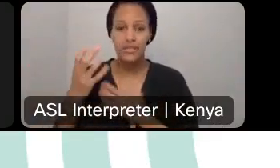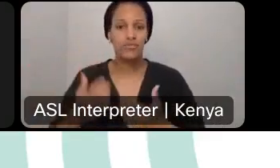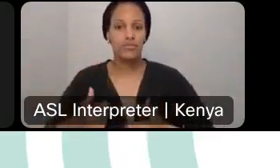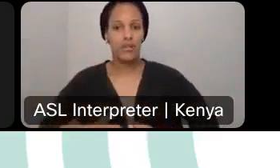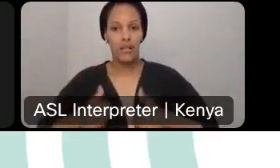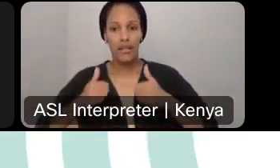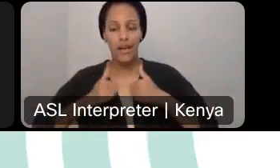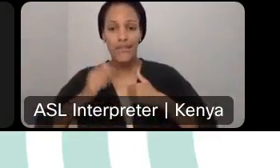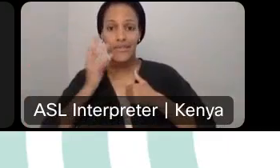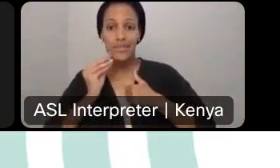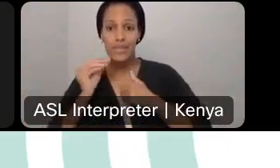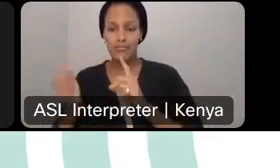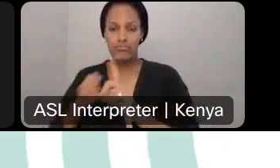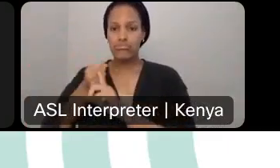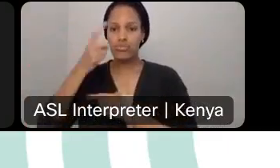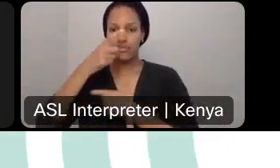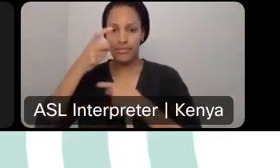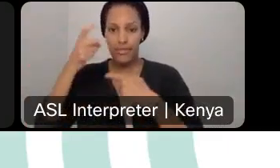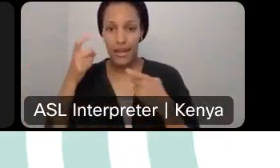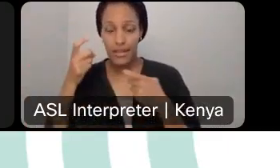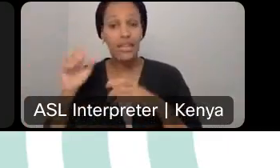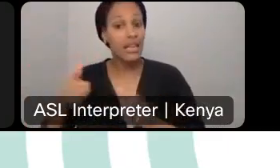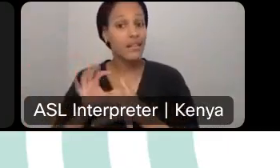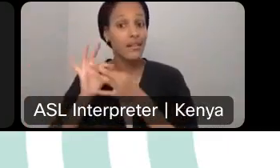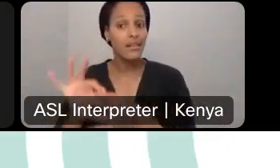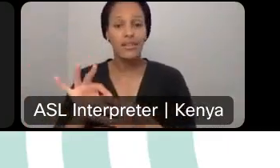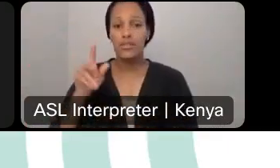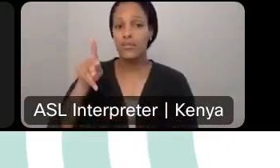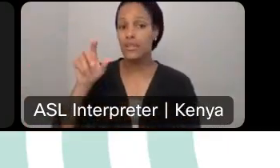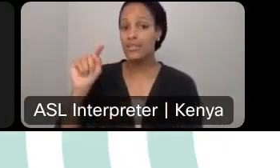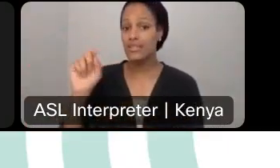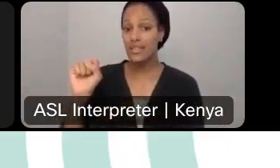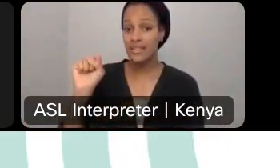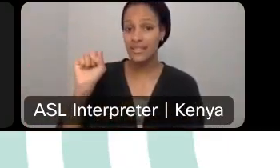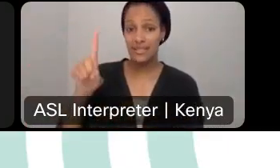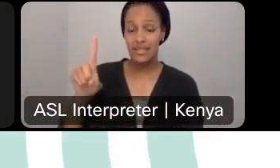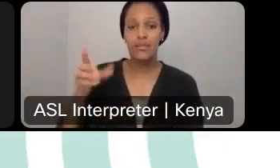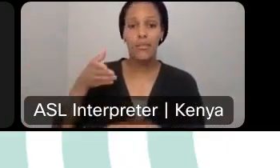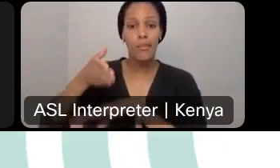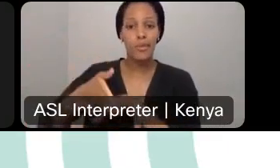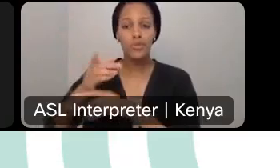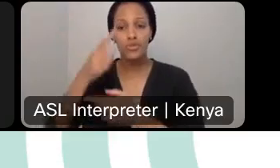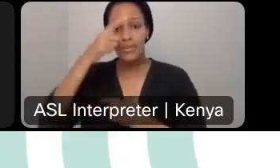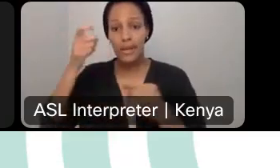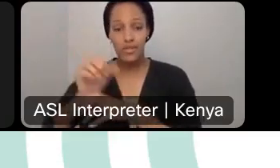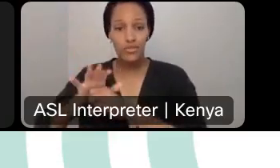to post-traumatic stress disorder, stress or worry, lack of